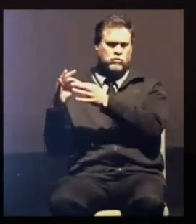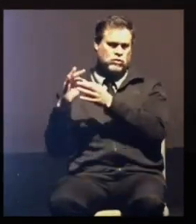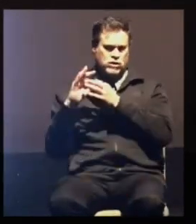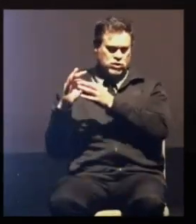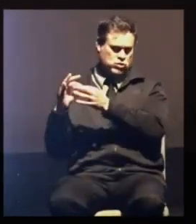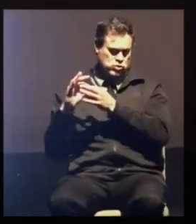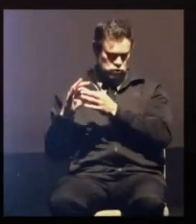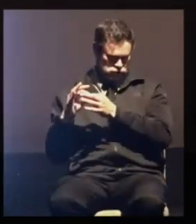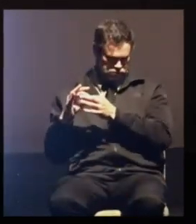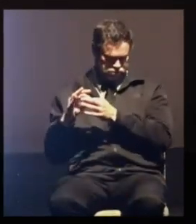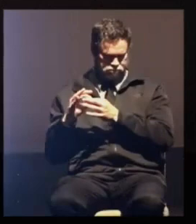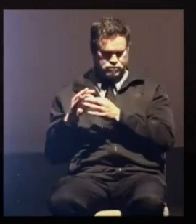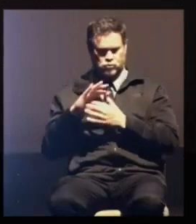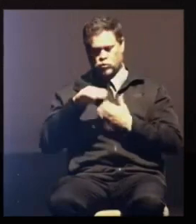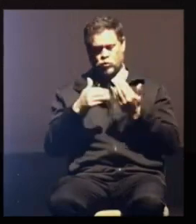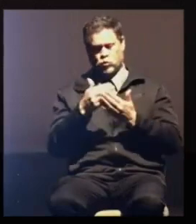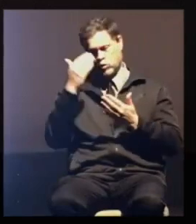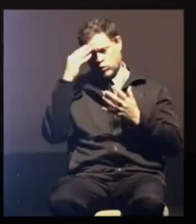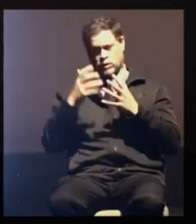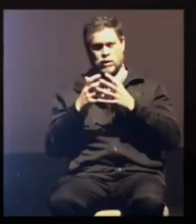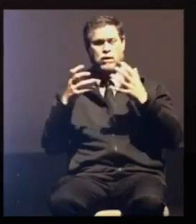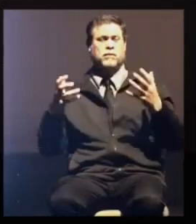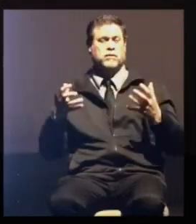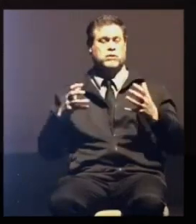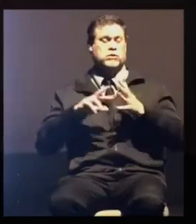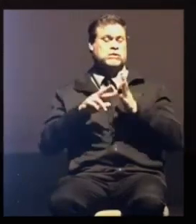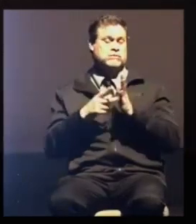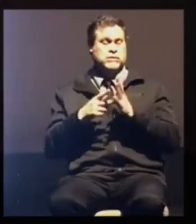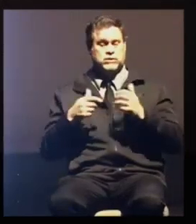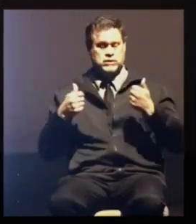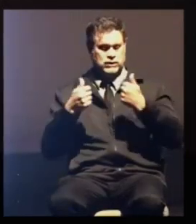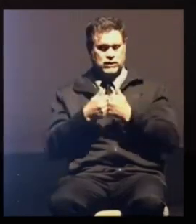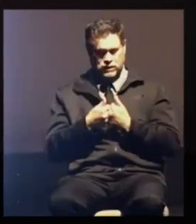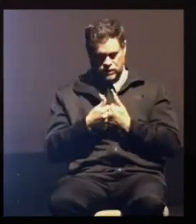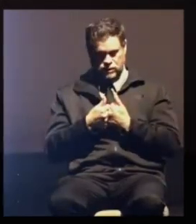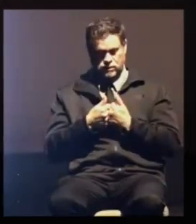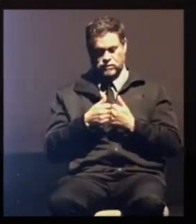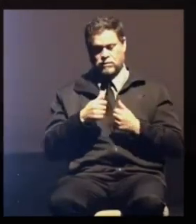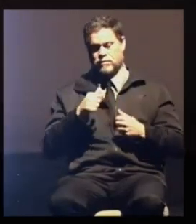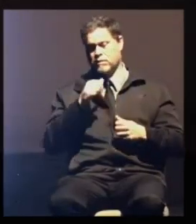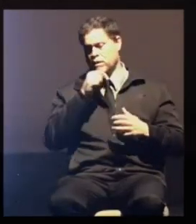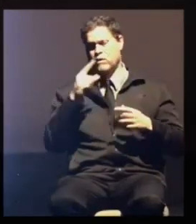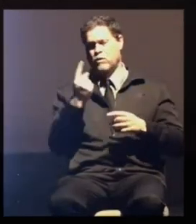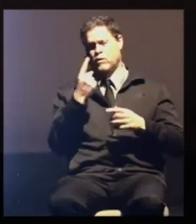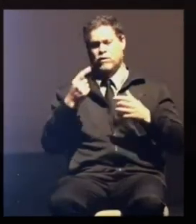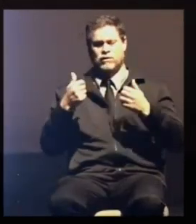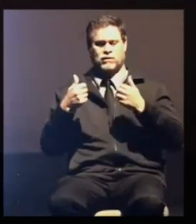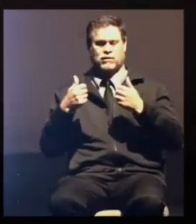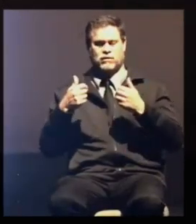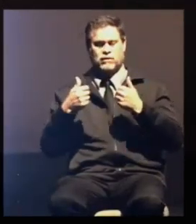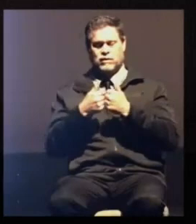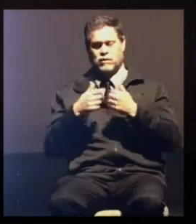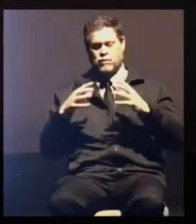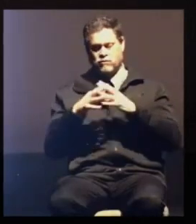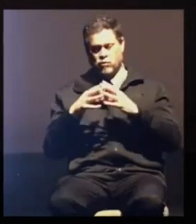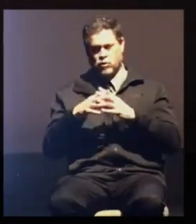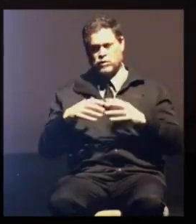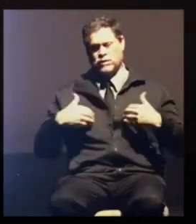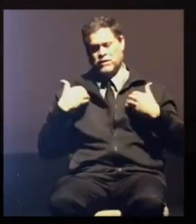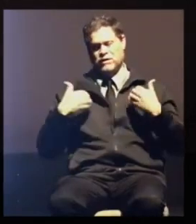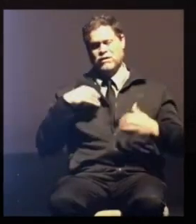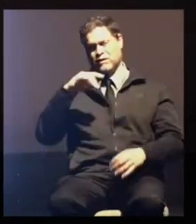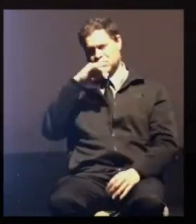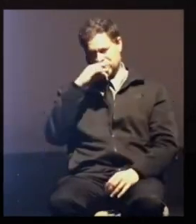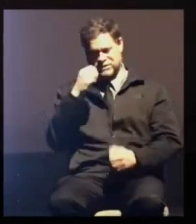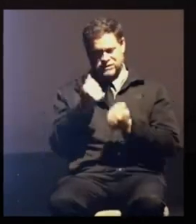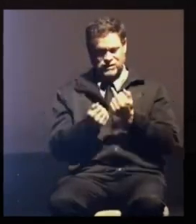with him, and we all know how much he's meant to the game, not only the game of football, but all the young kids and the games and